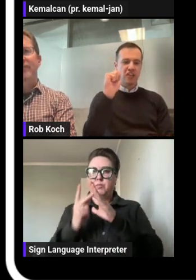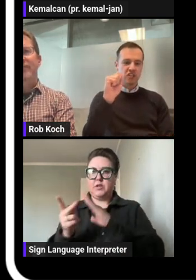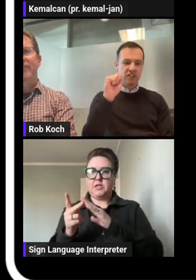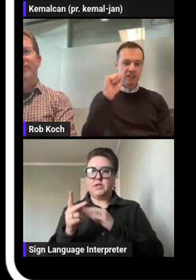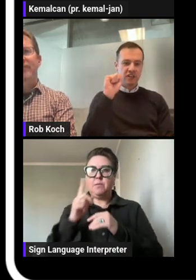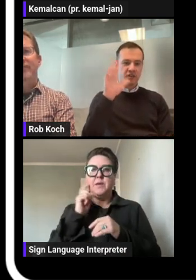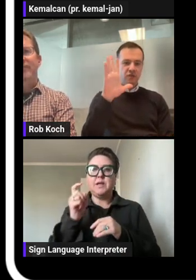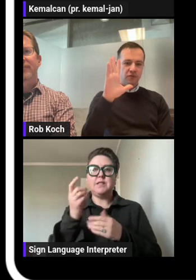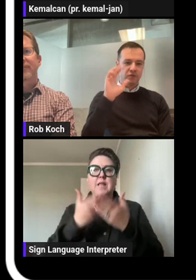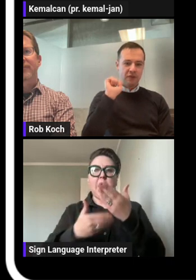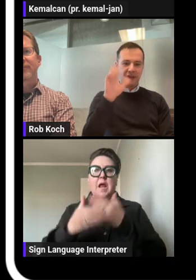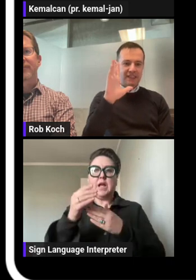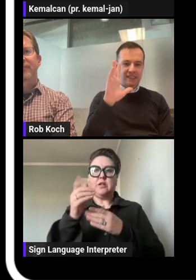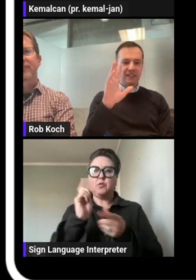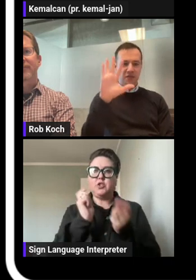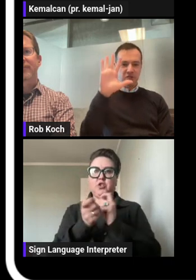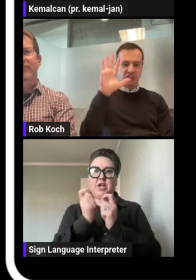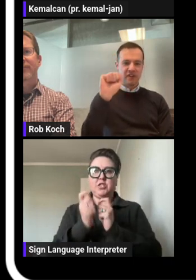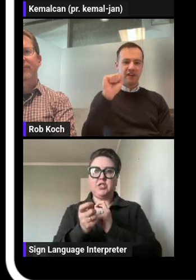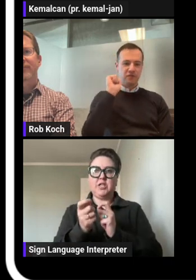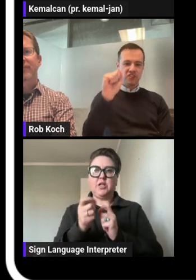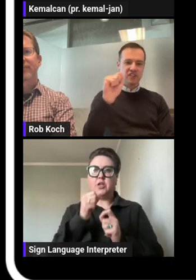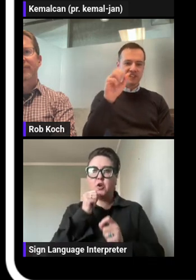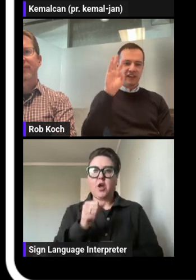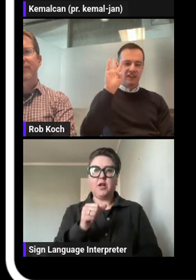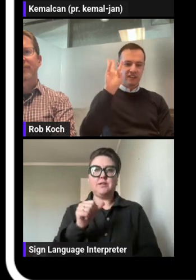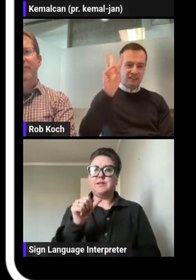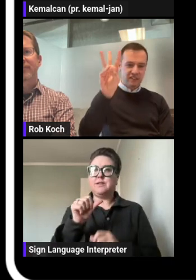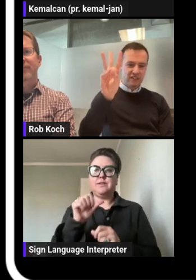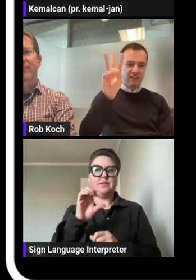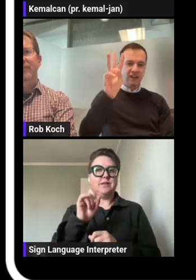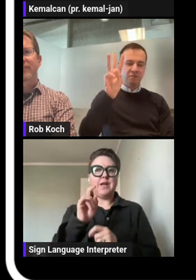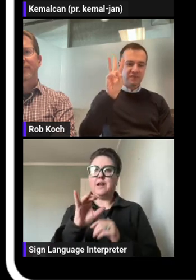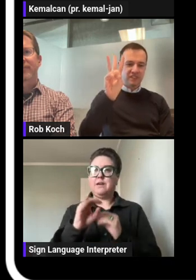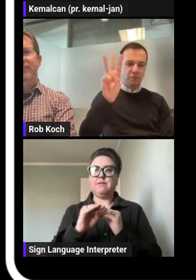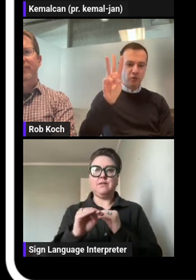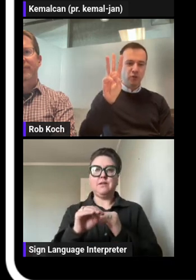hands change. We are not static images, right? We just like